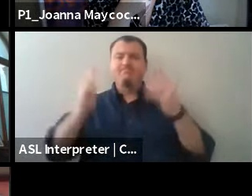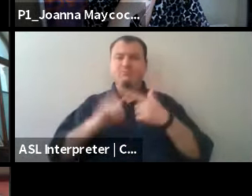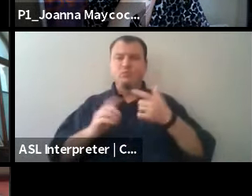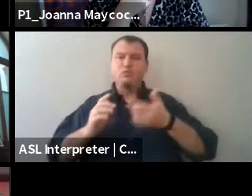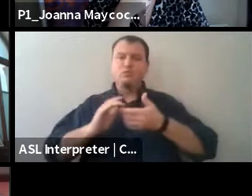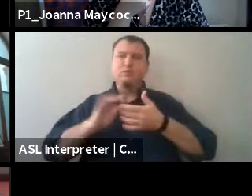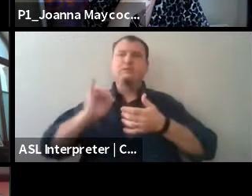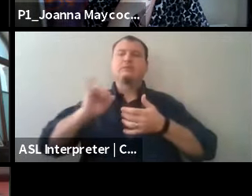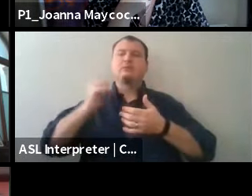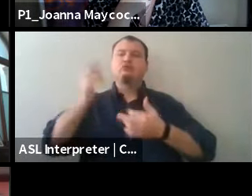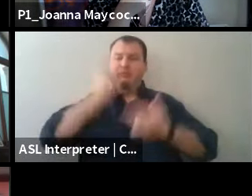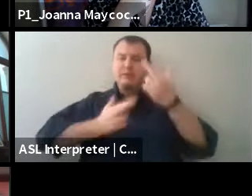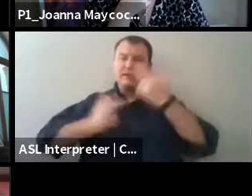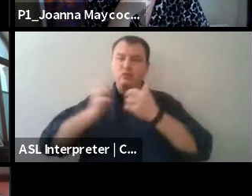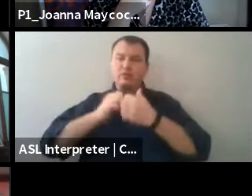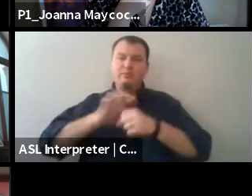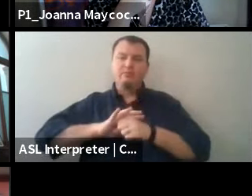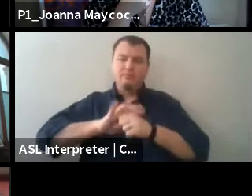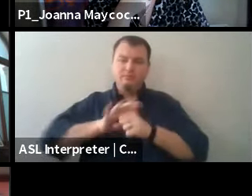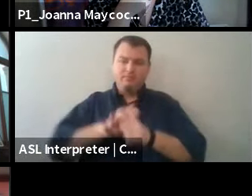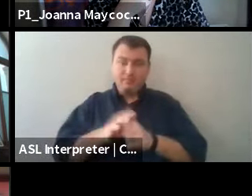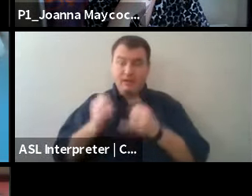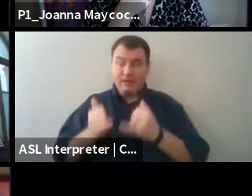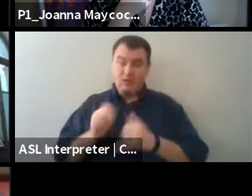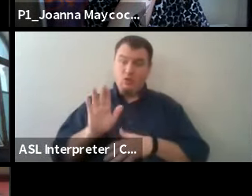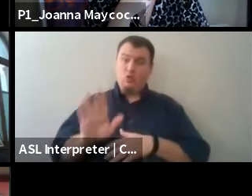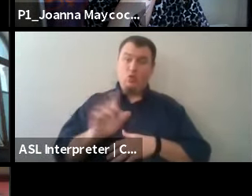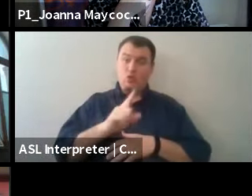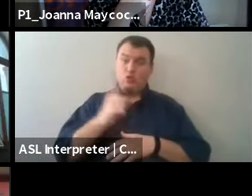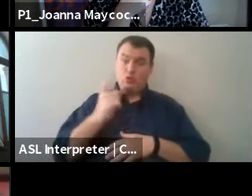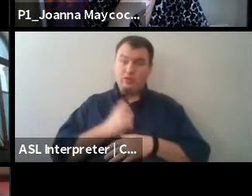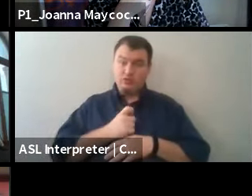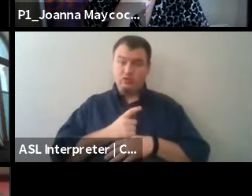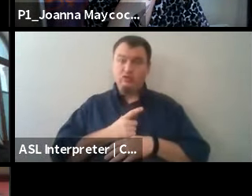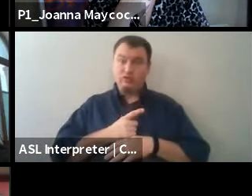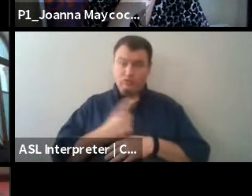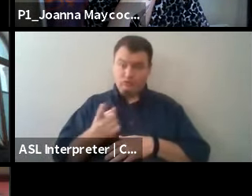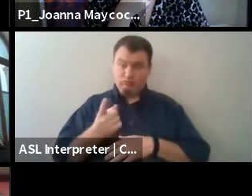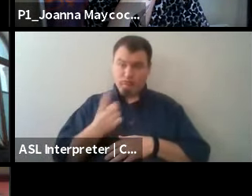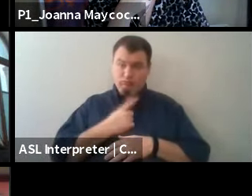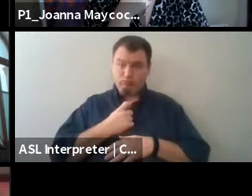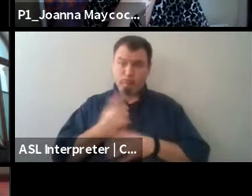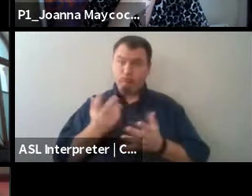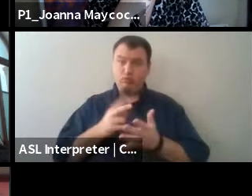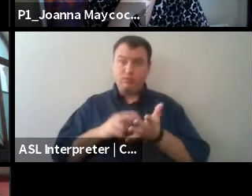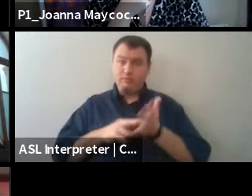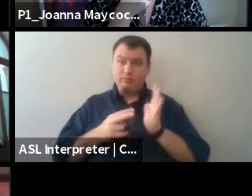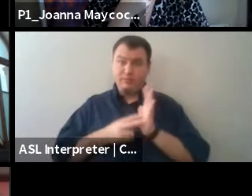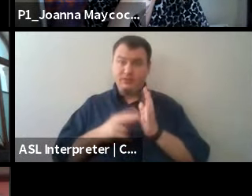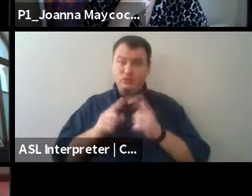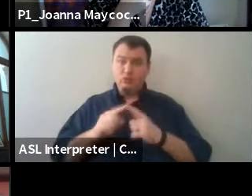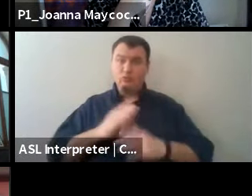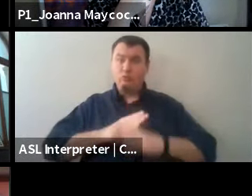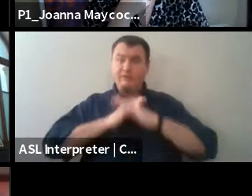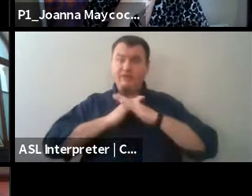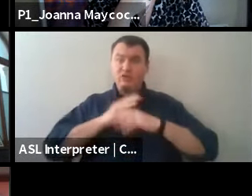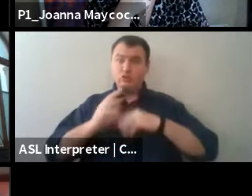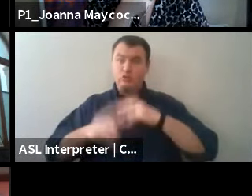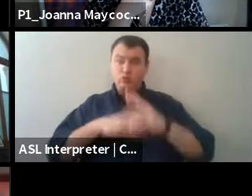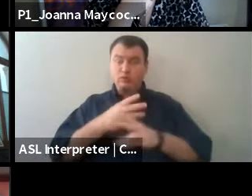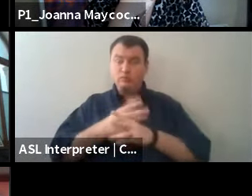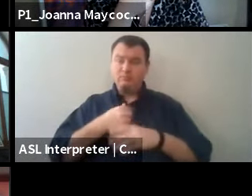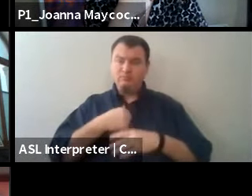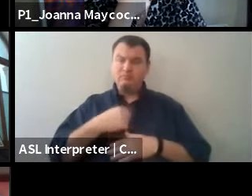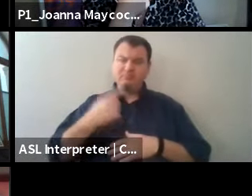pandemic. Now, coming back to the question that when we say that what it means to the prevention work, I think